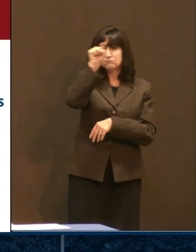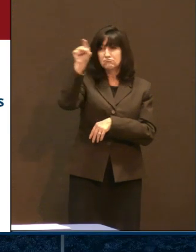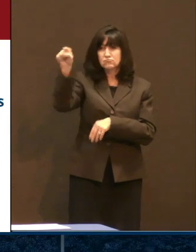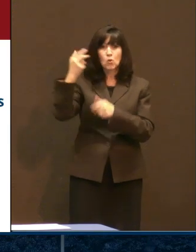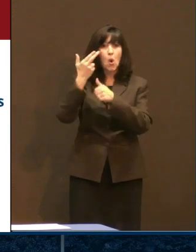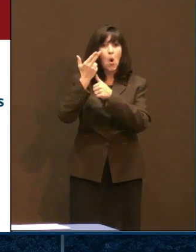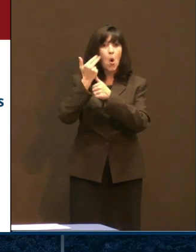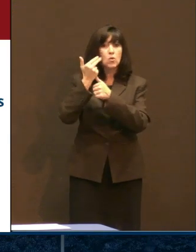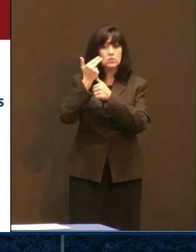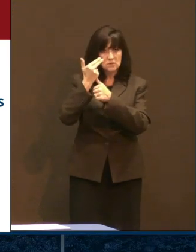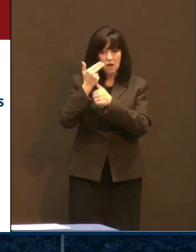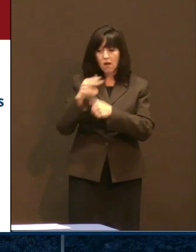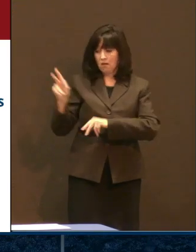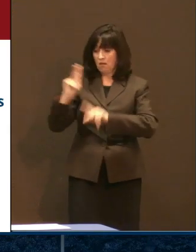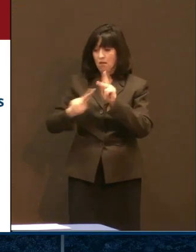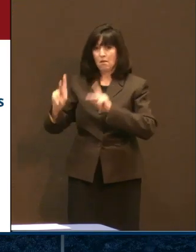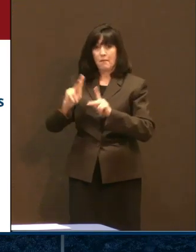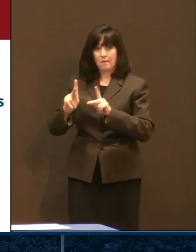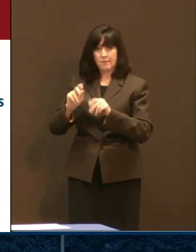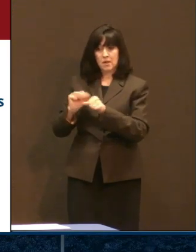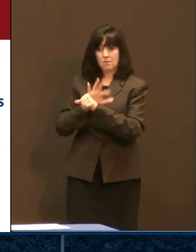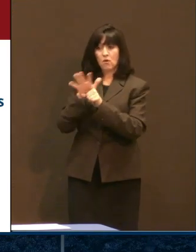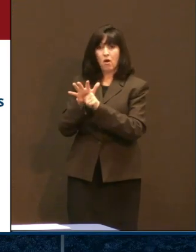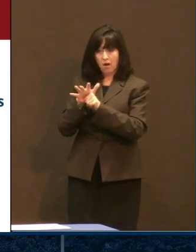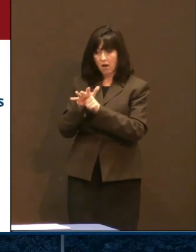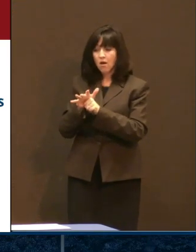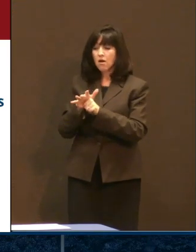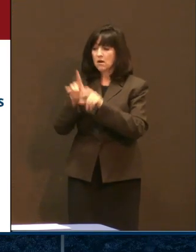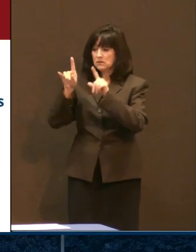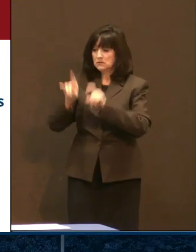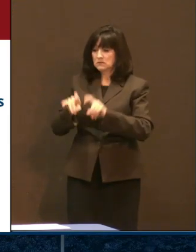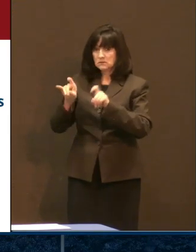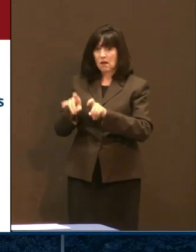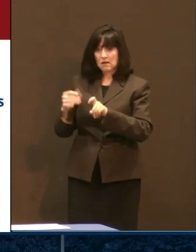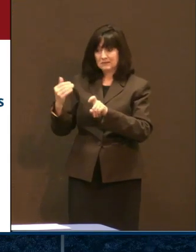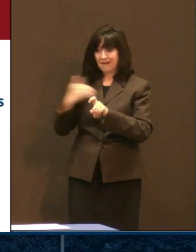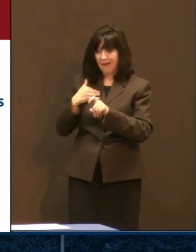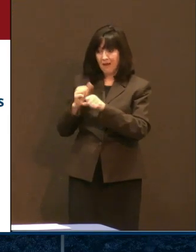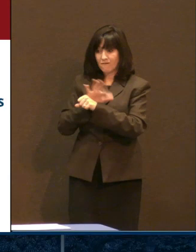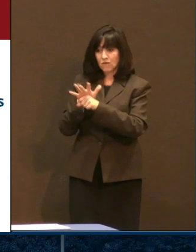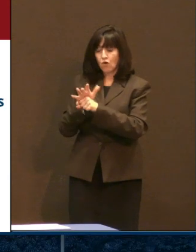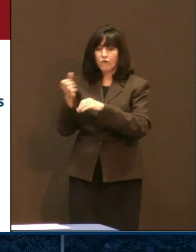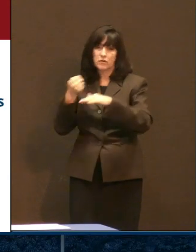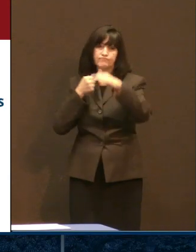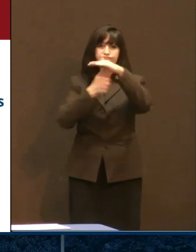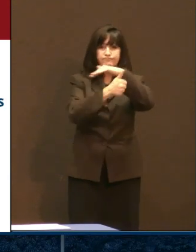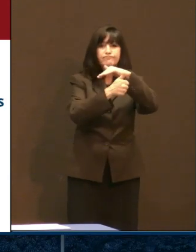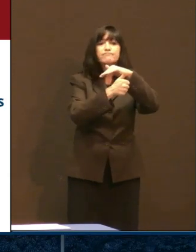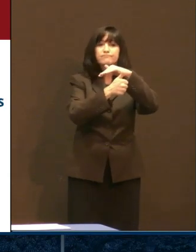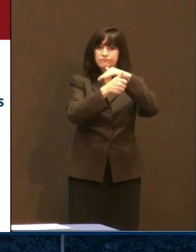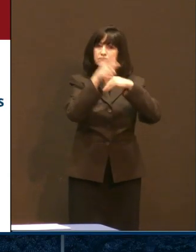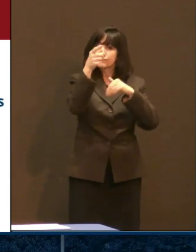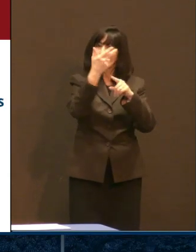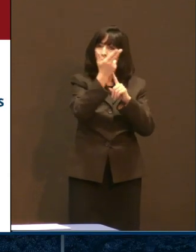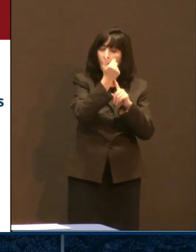at these community testing sites down there and testing somebody, if they are positive, or there might be somebody in their household that was